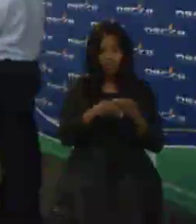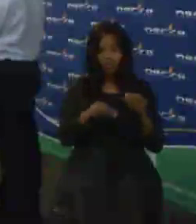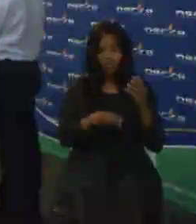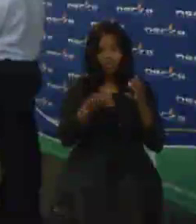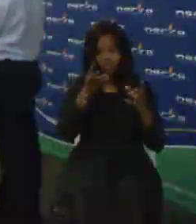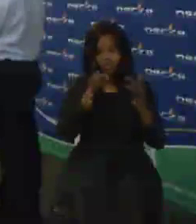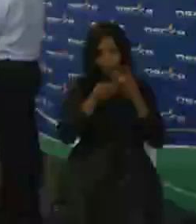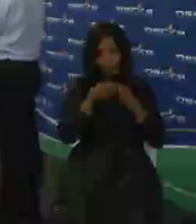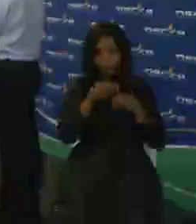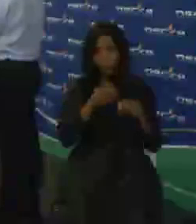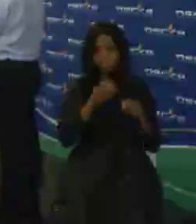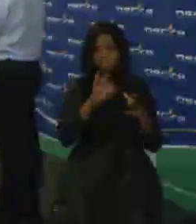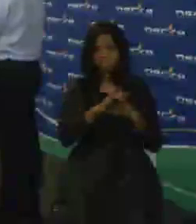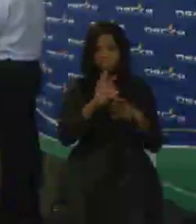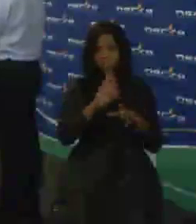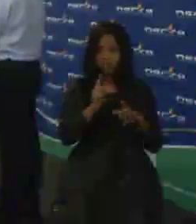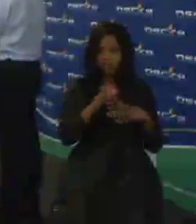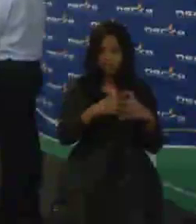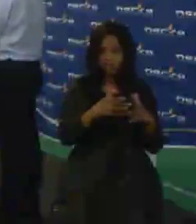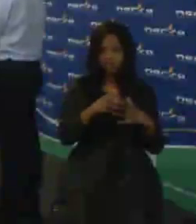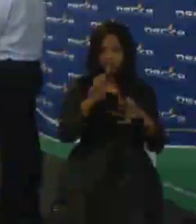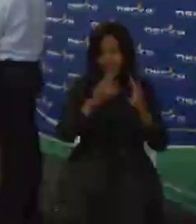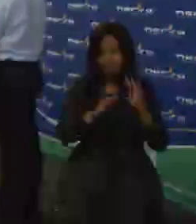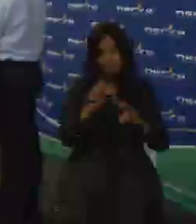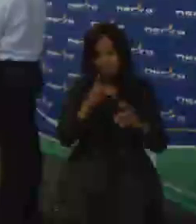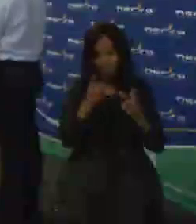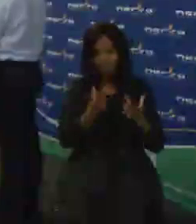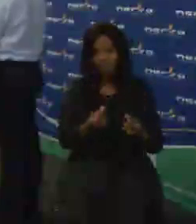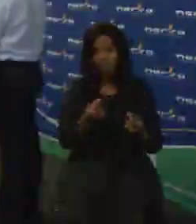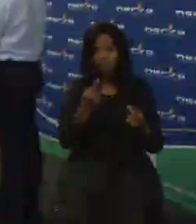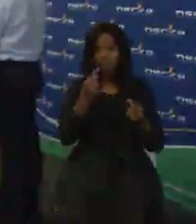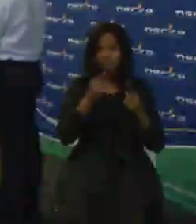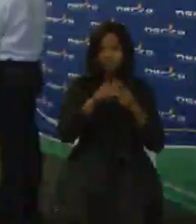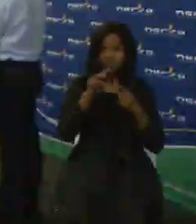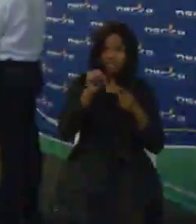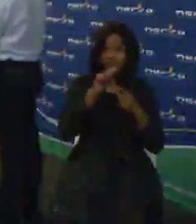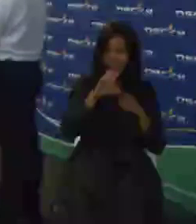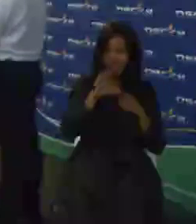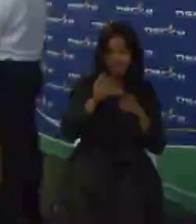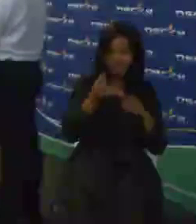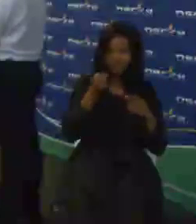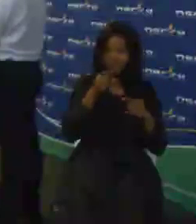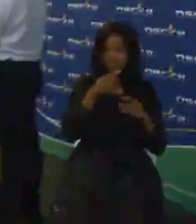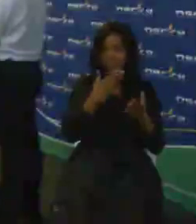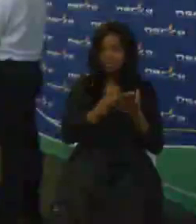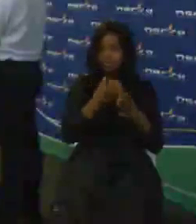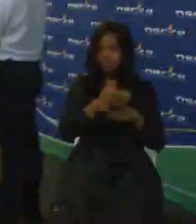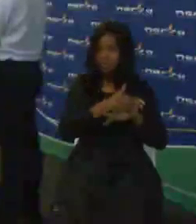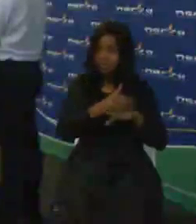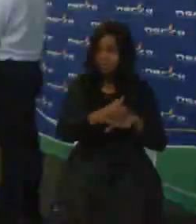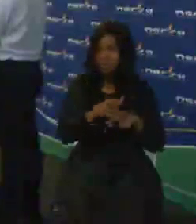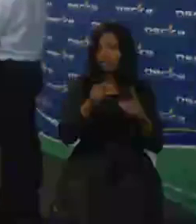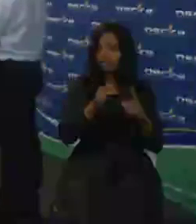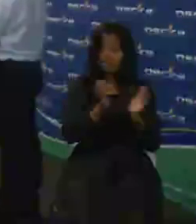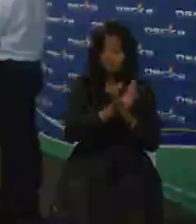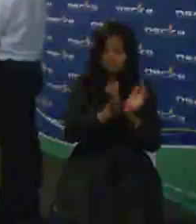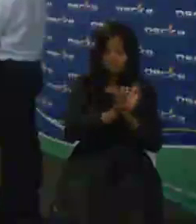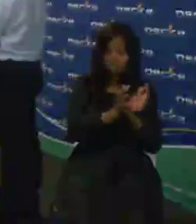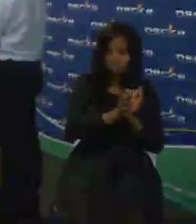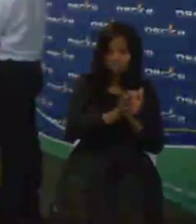maybe whatever analysis that you have done to the eligible data, so that we can maybe based on that the team will try